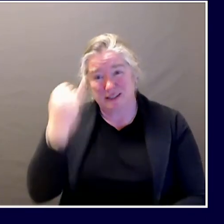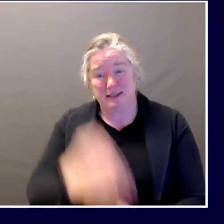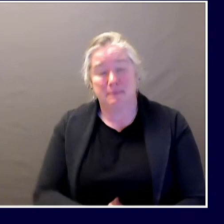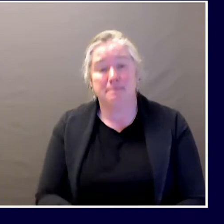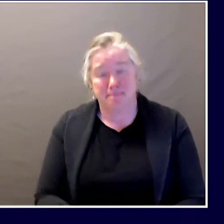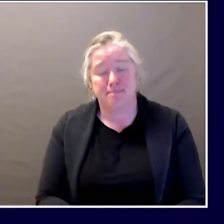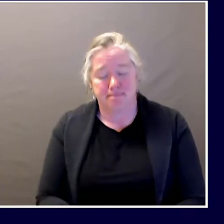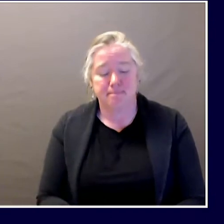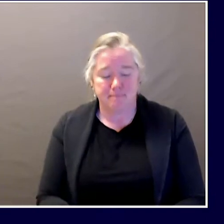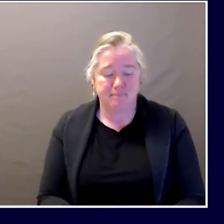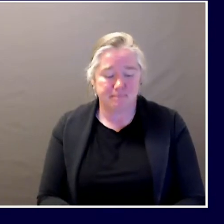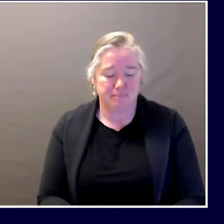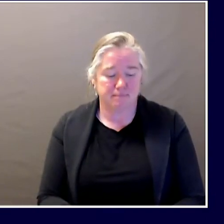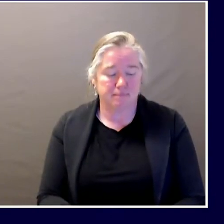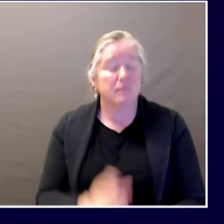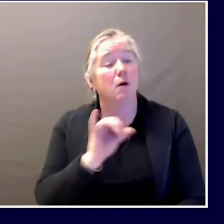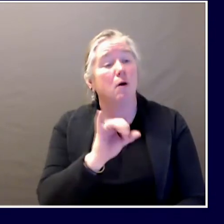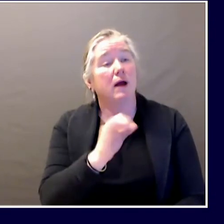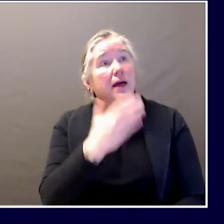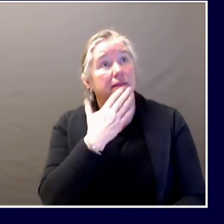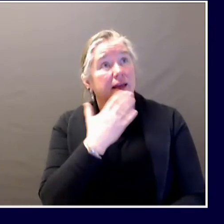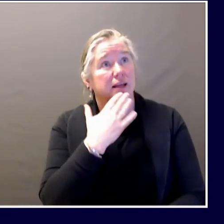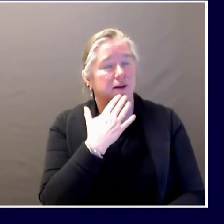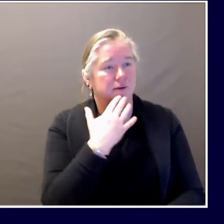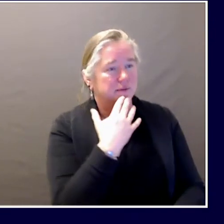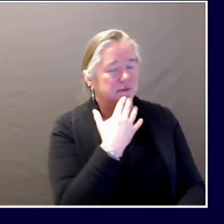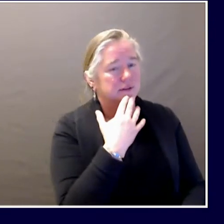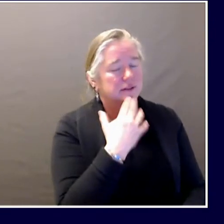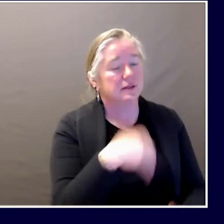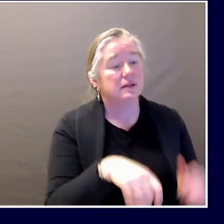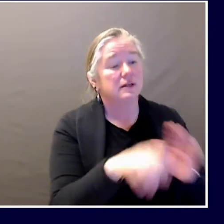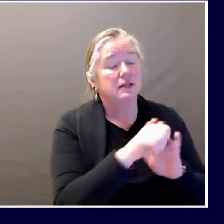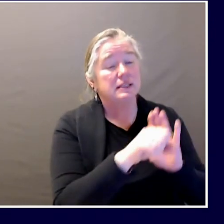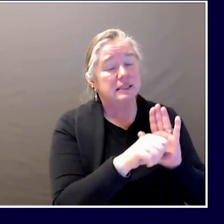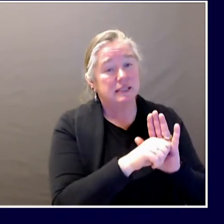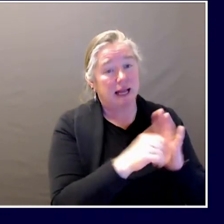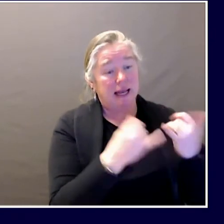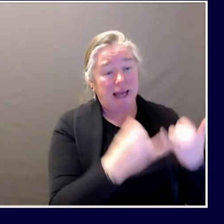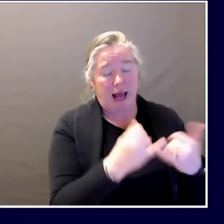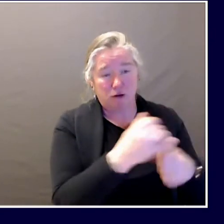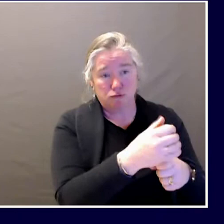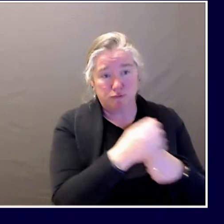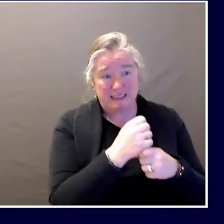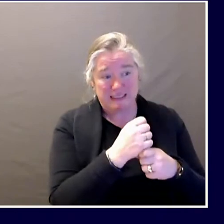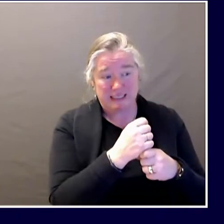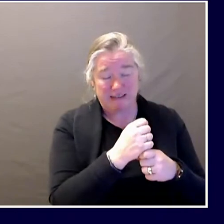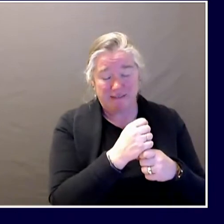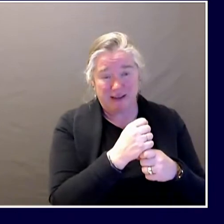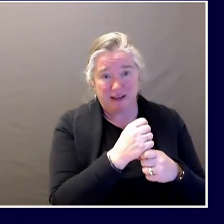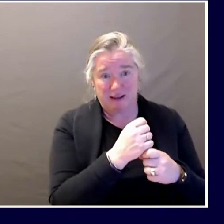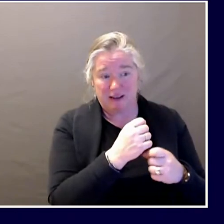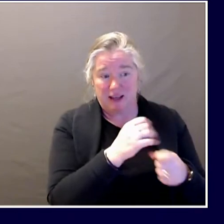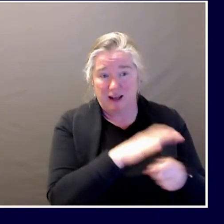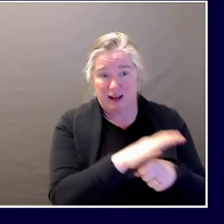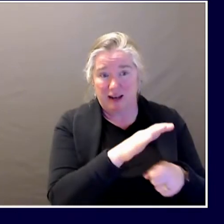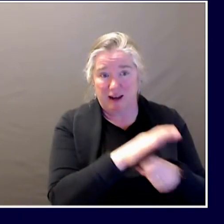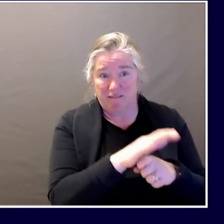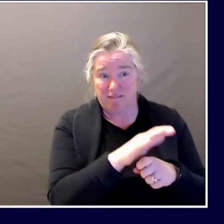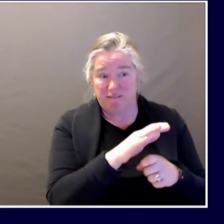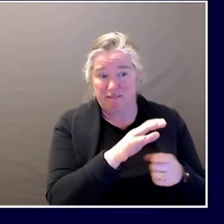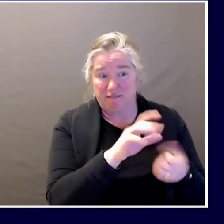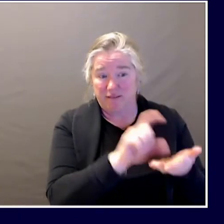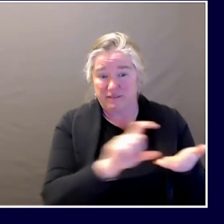then is the state now receiving enough doses to allow the age-based rollout to continue